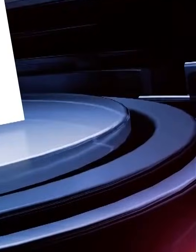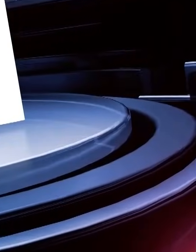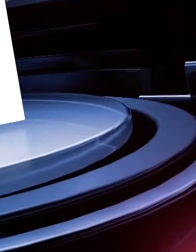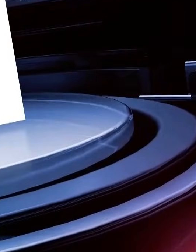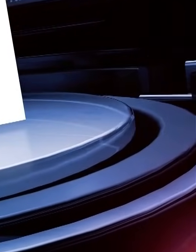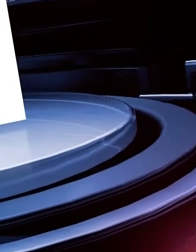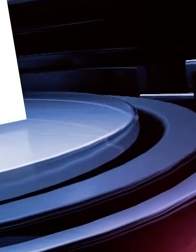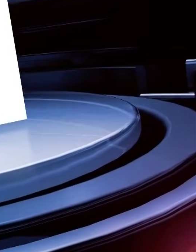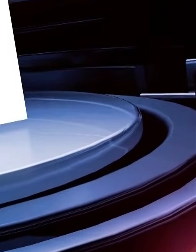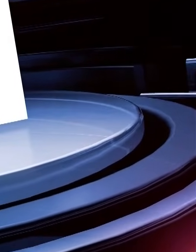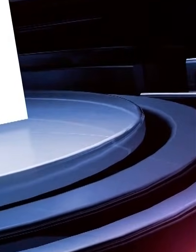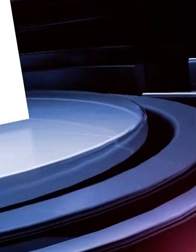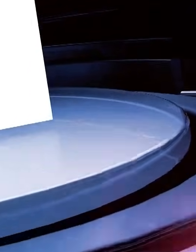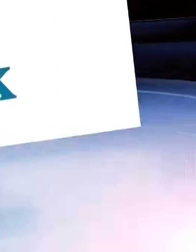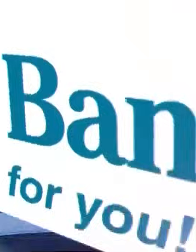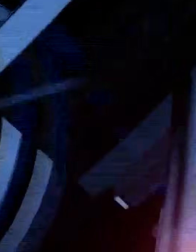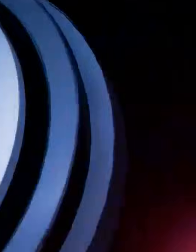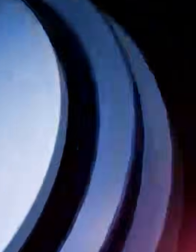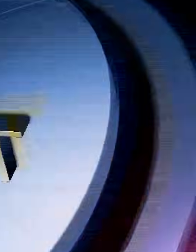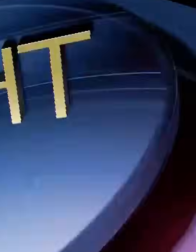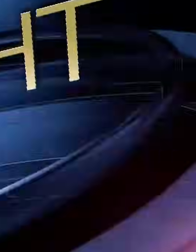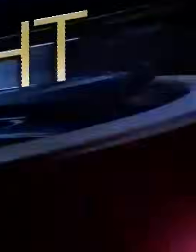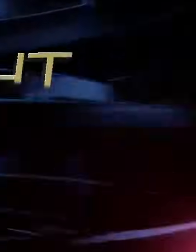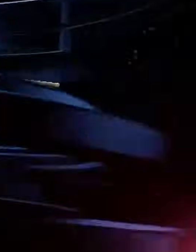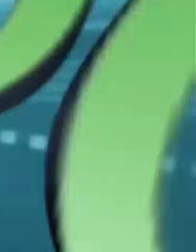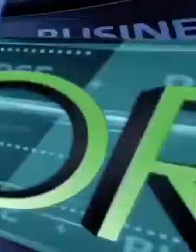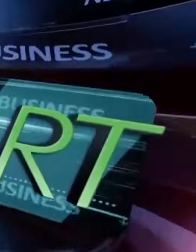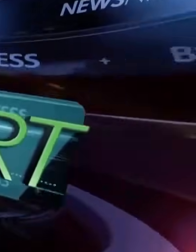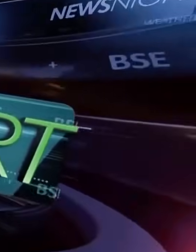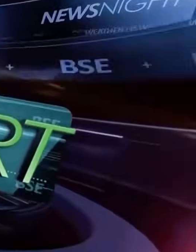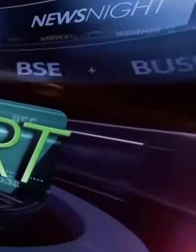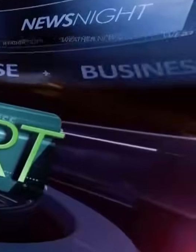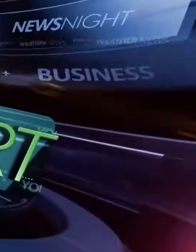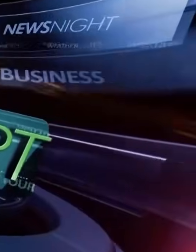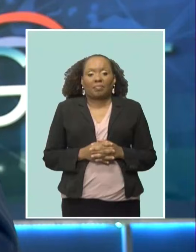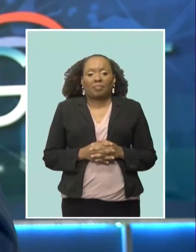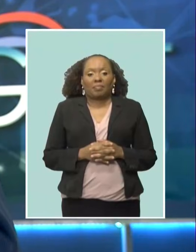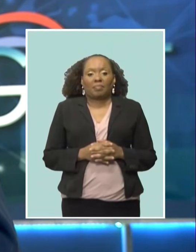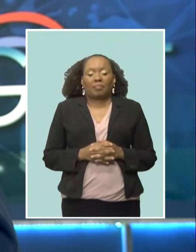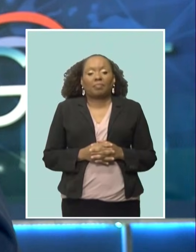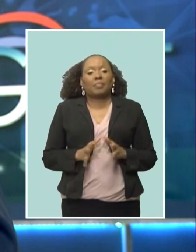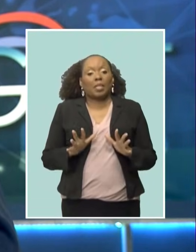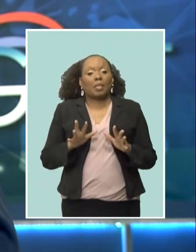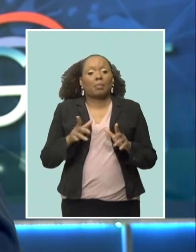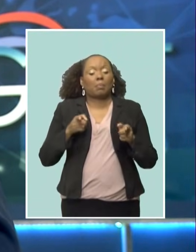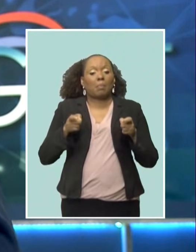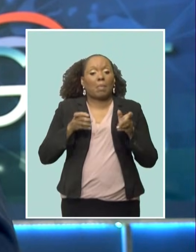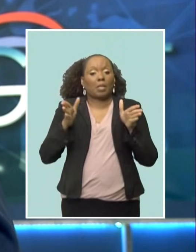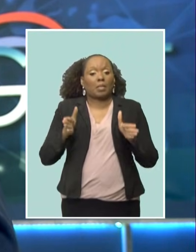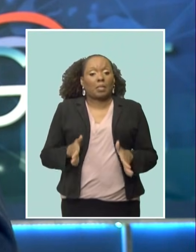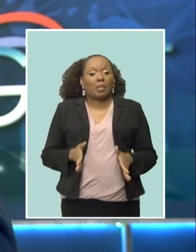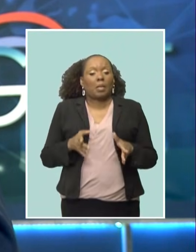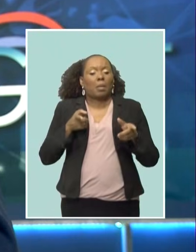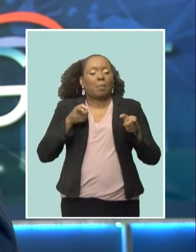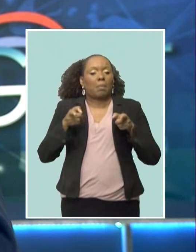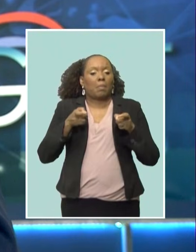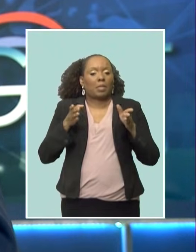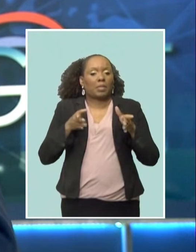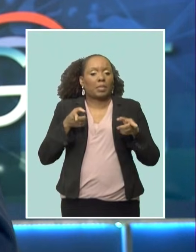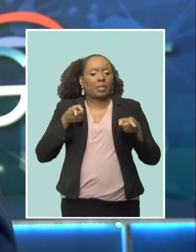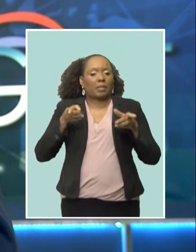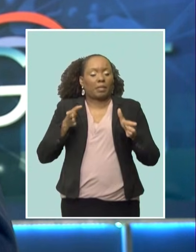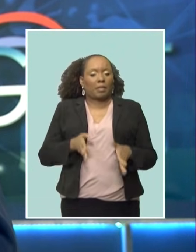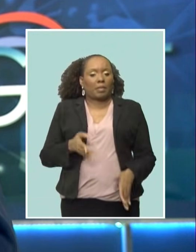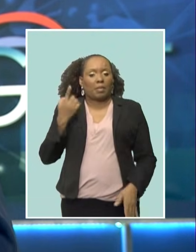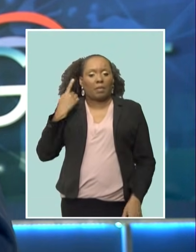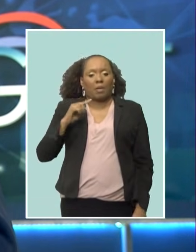Republic Bank. We're the one for you. A tactical retreat. That's how Managing Director